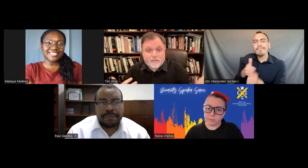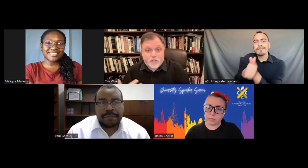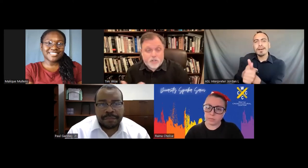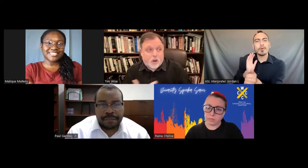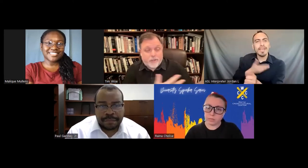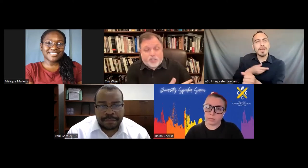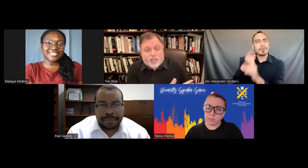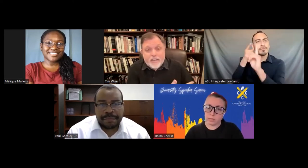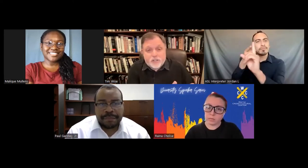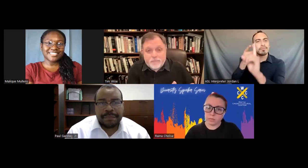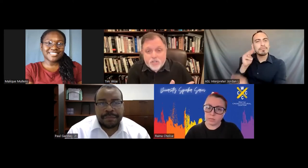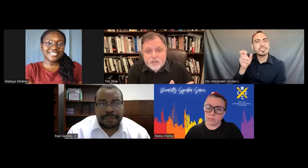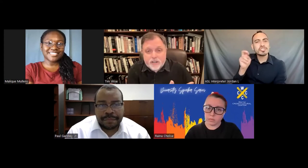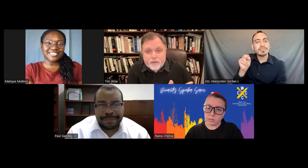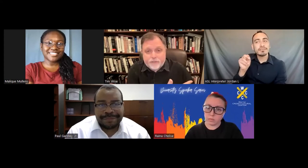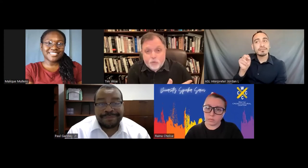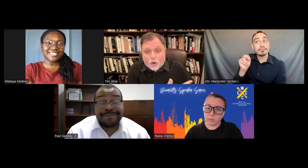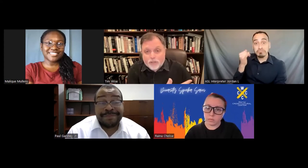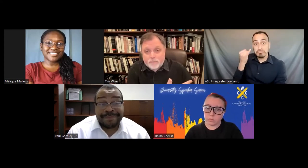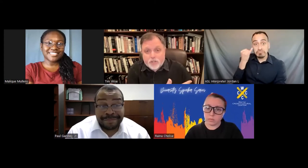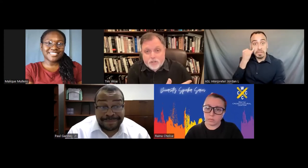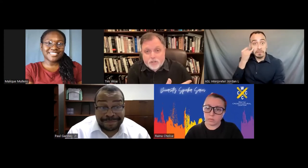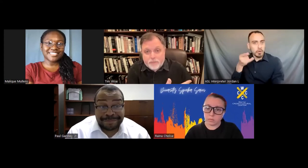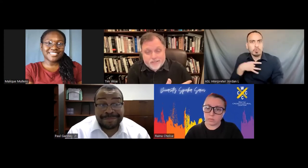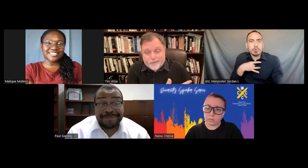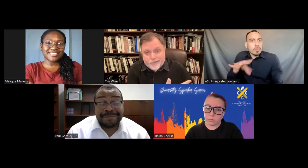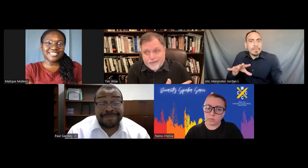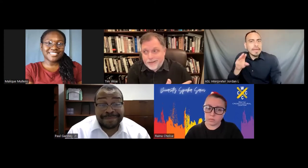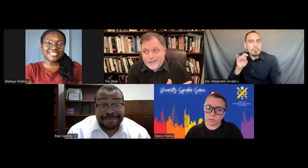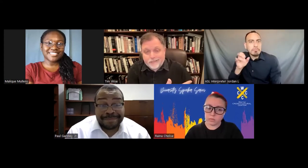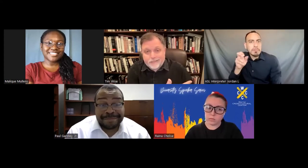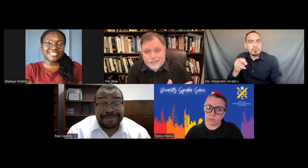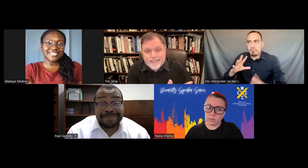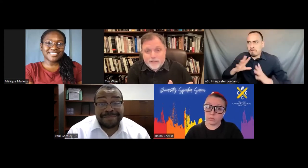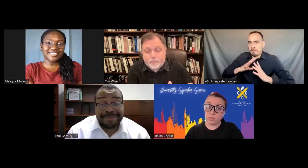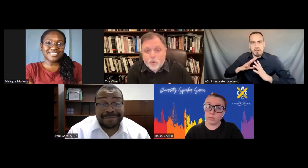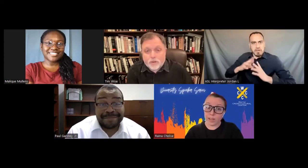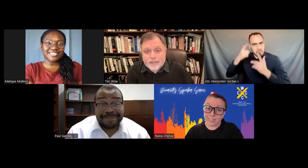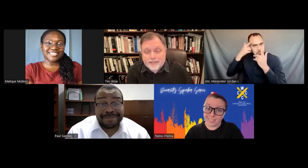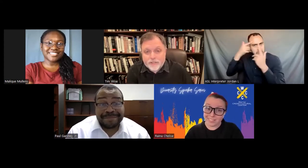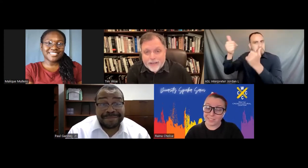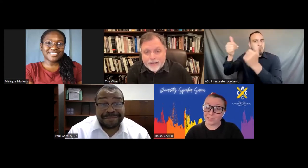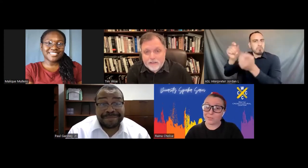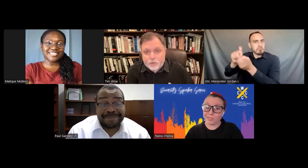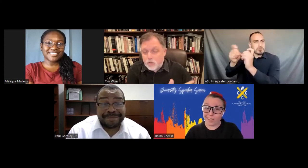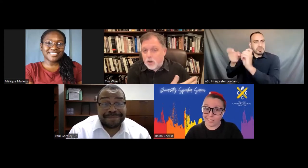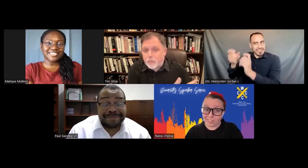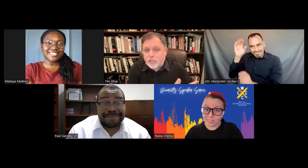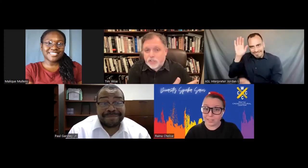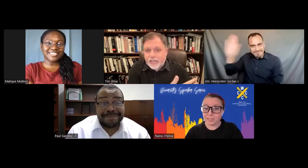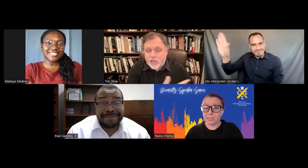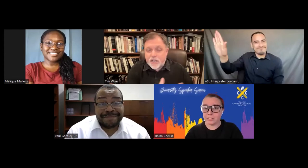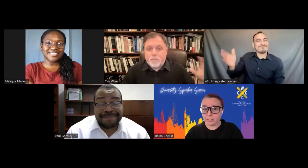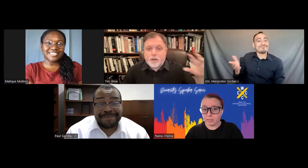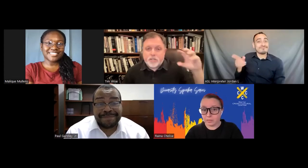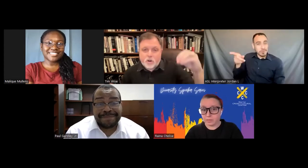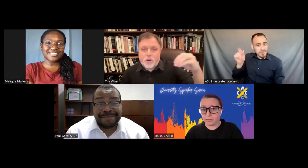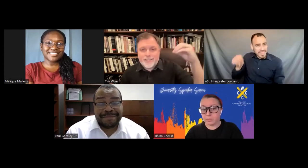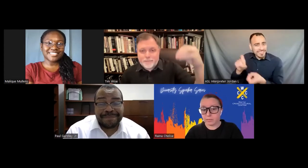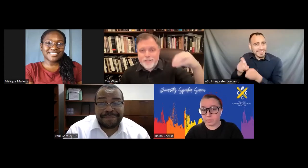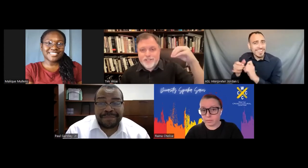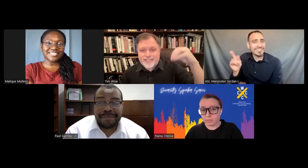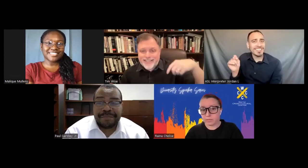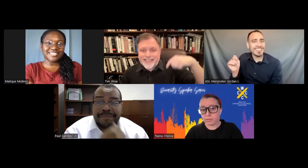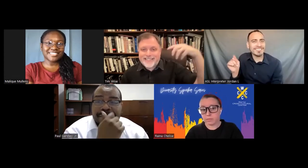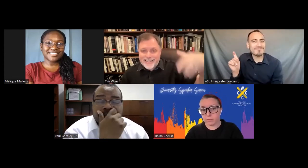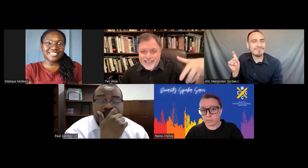don't like the mission, you always change the mission. I mean, if you want the mission to be something less important and less valuable, you can always change it. But as long as